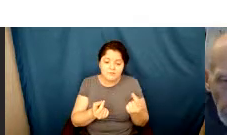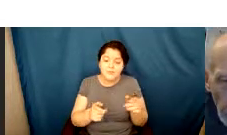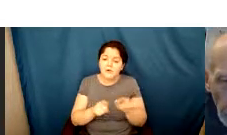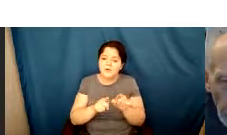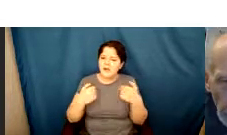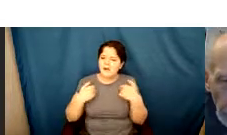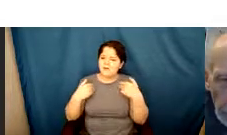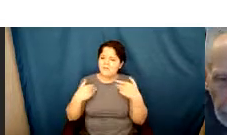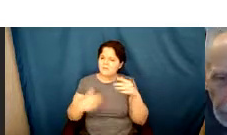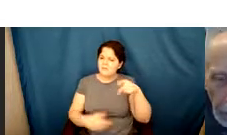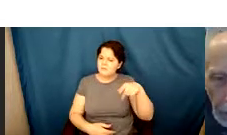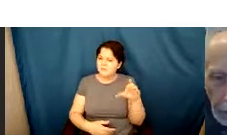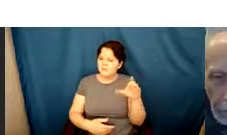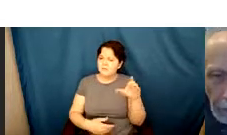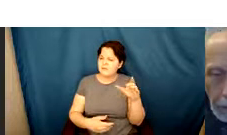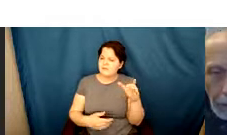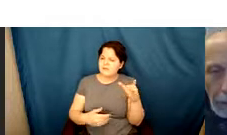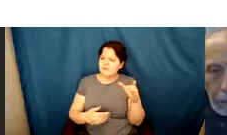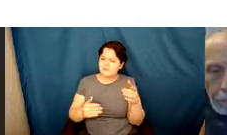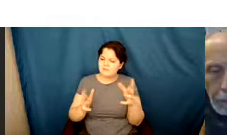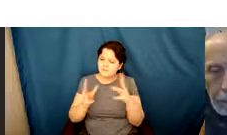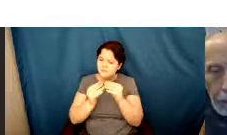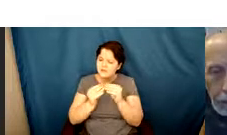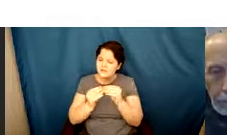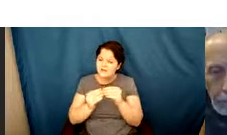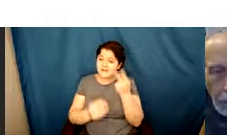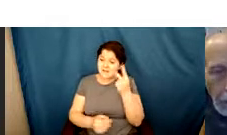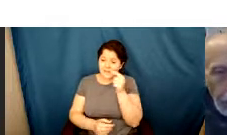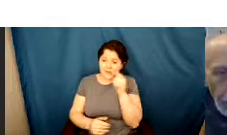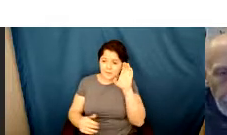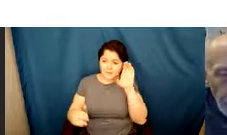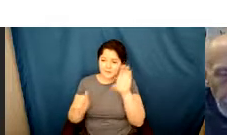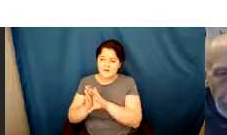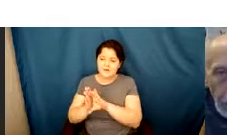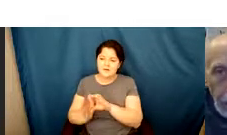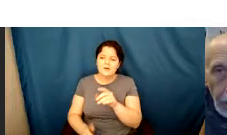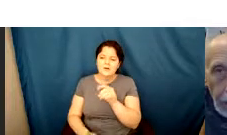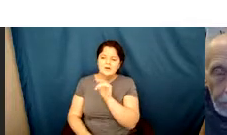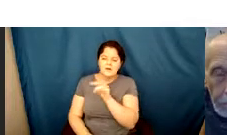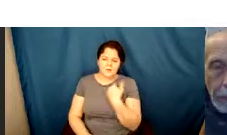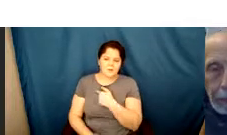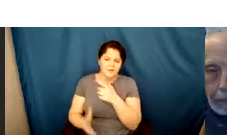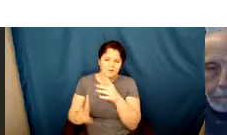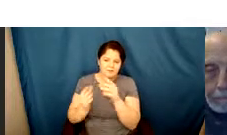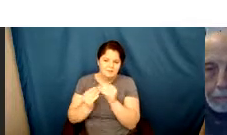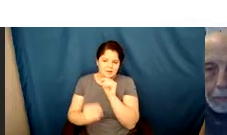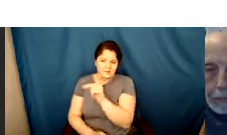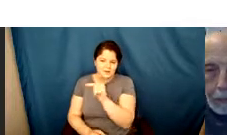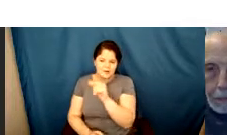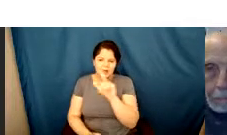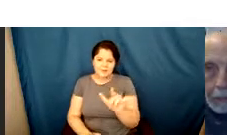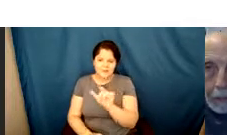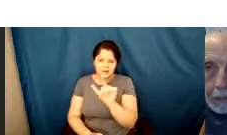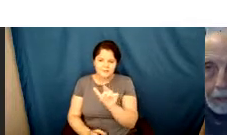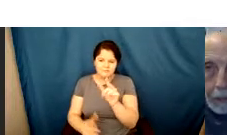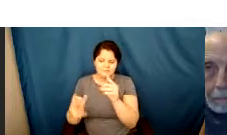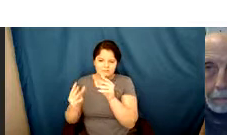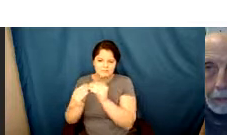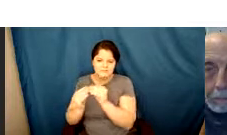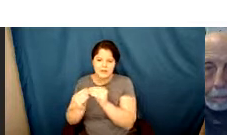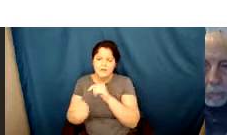and you can see the photos on the right-hand side here where we met upstairs at the library, and folks came out and told us what they